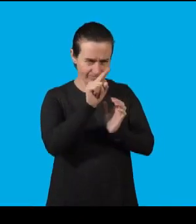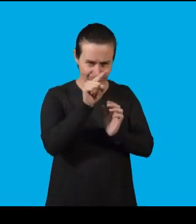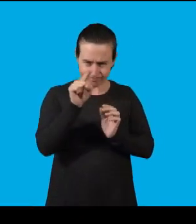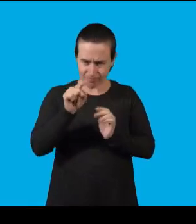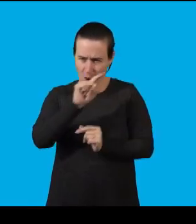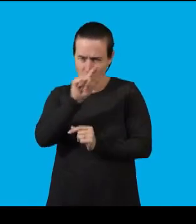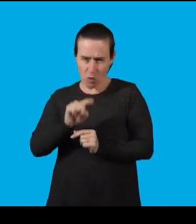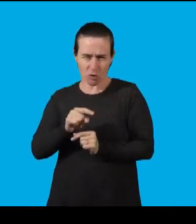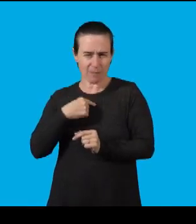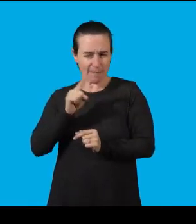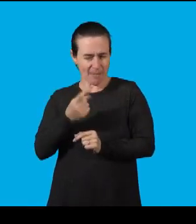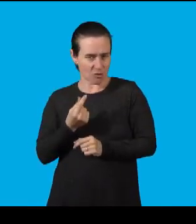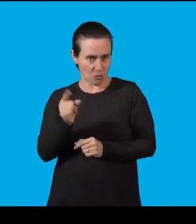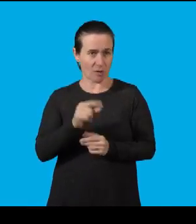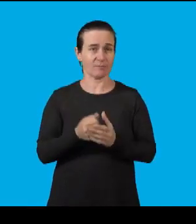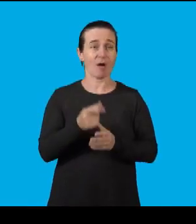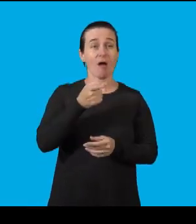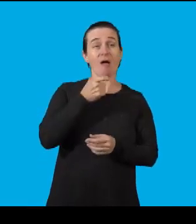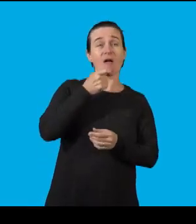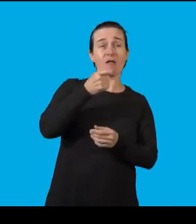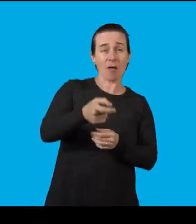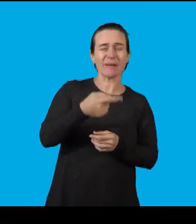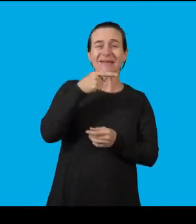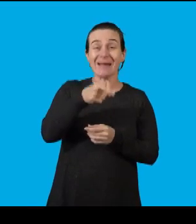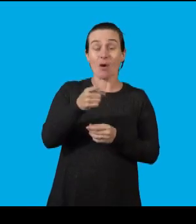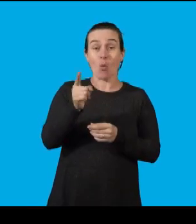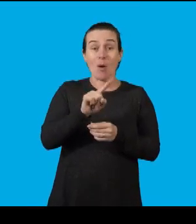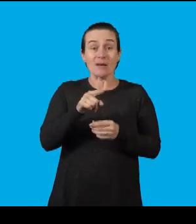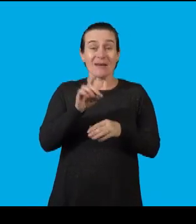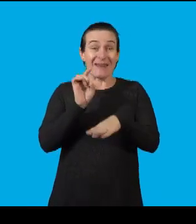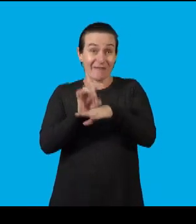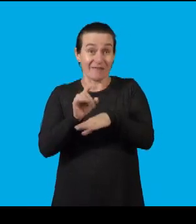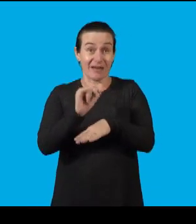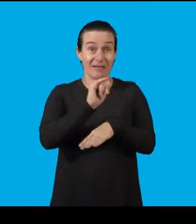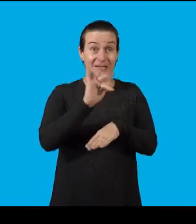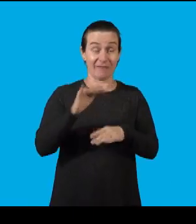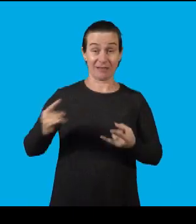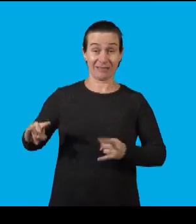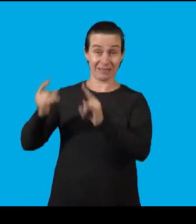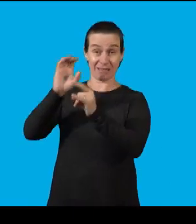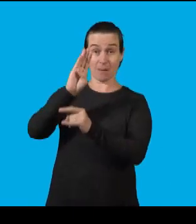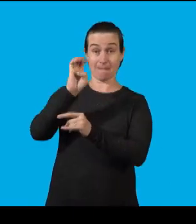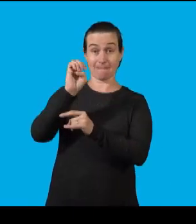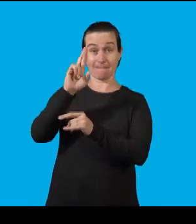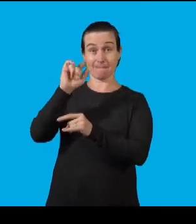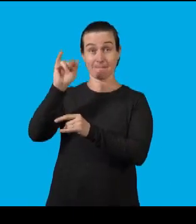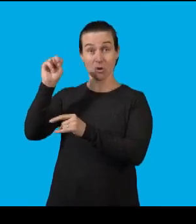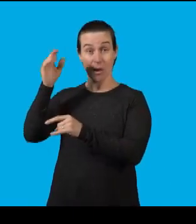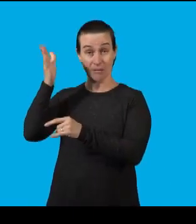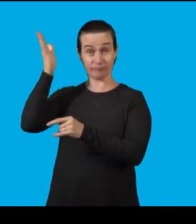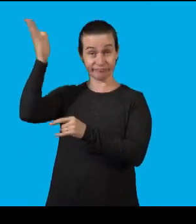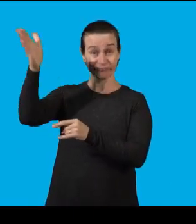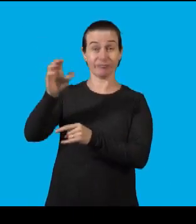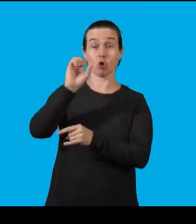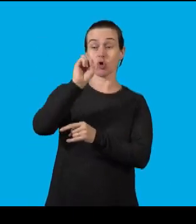exactly what you're being asked to do. Comment on the implications of having the city of Berlin in the Soviet zone in